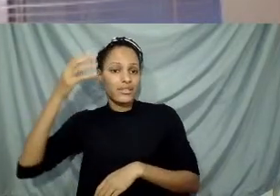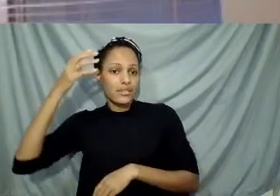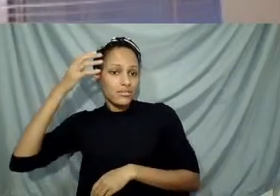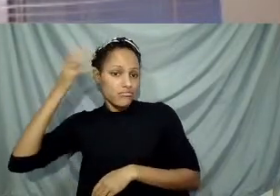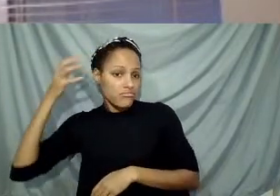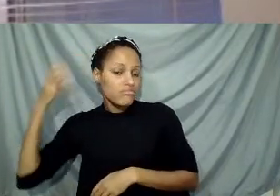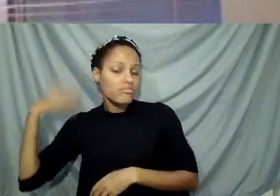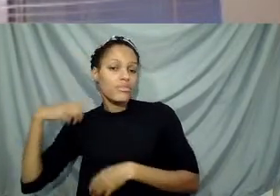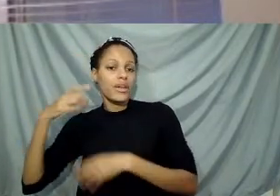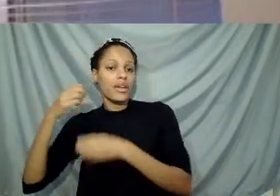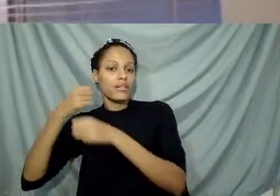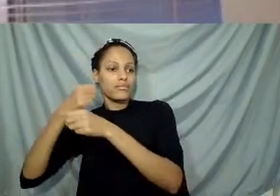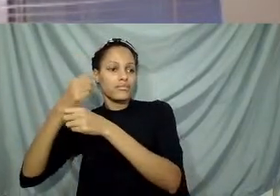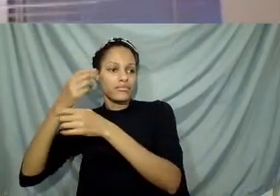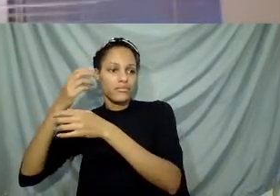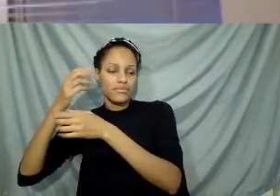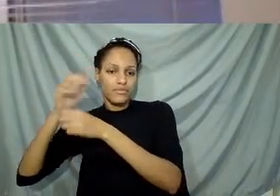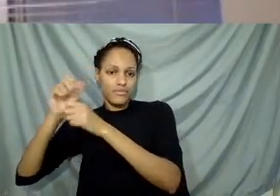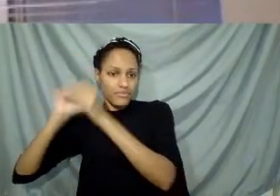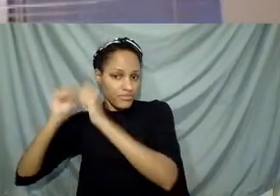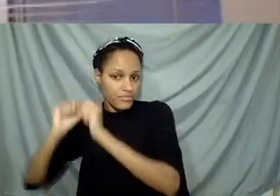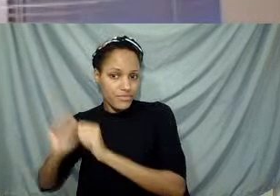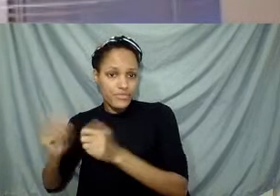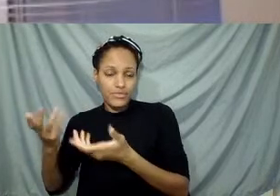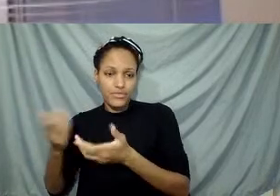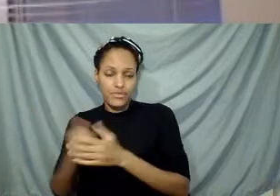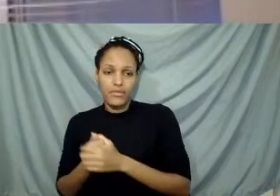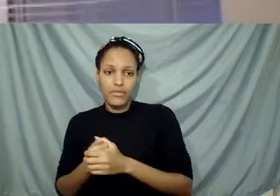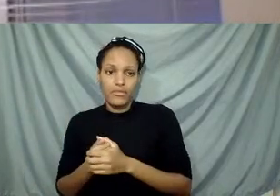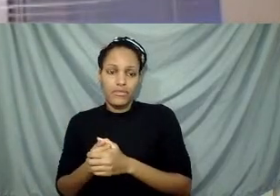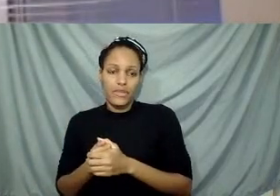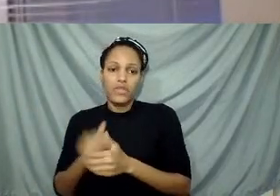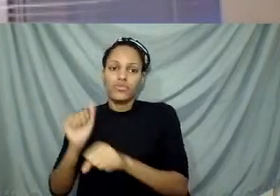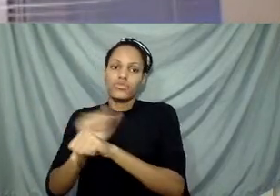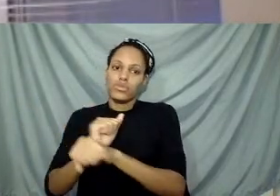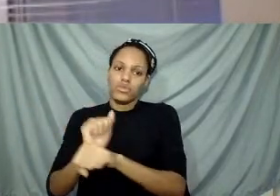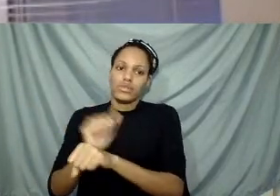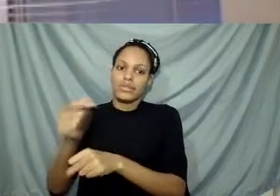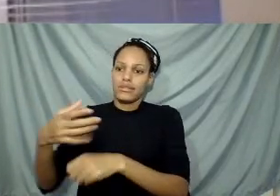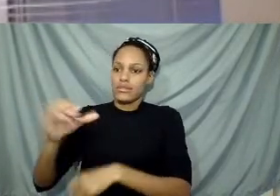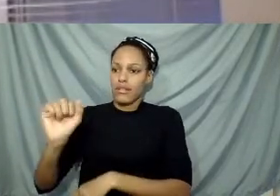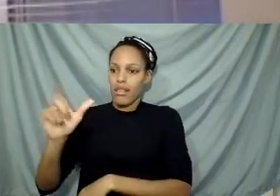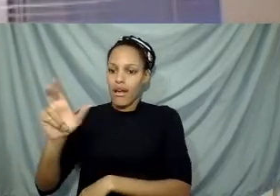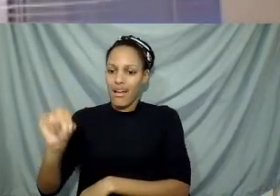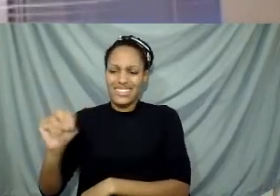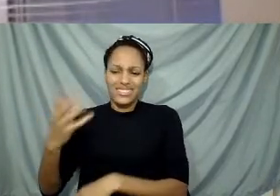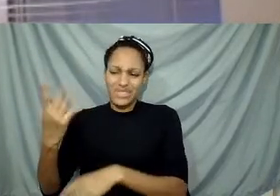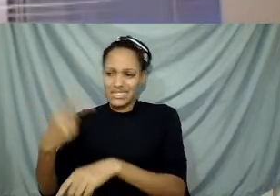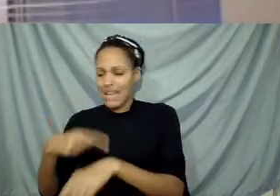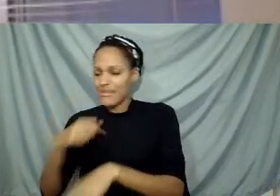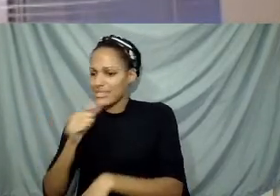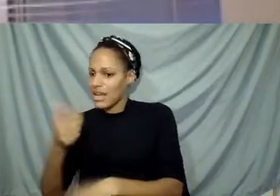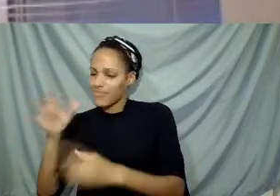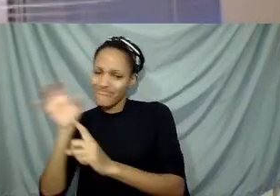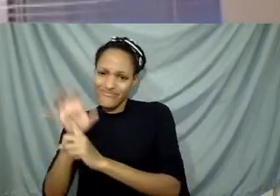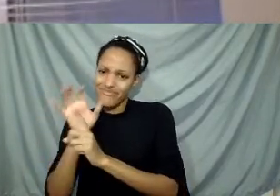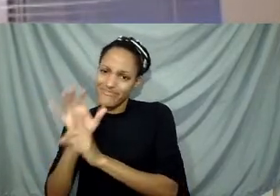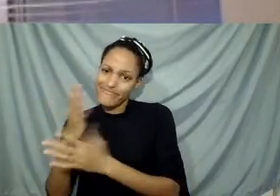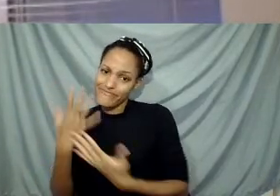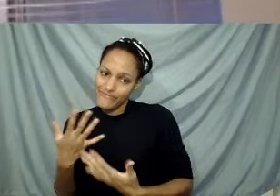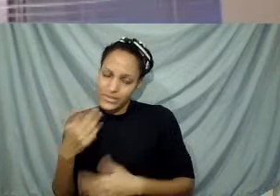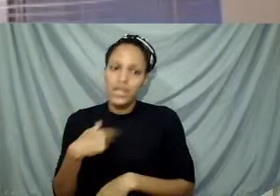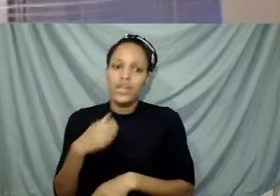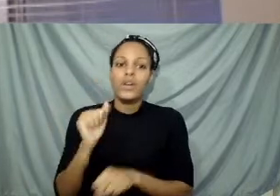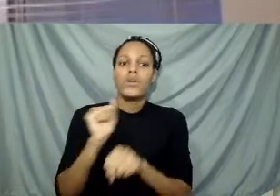hair care at a time when it was not popular, working with Ademola